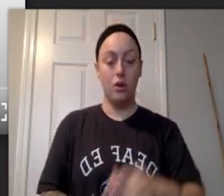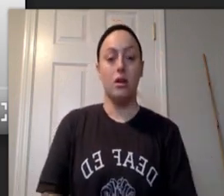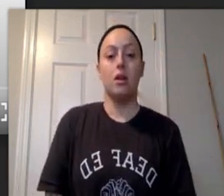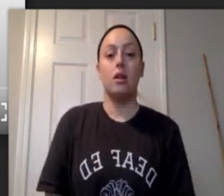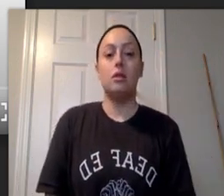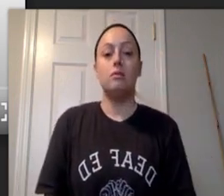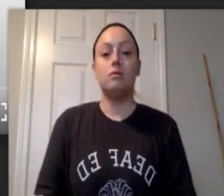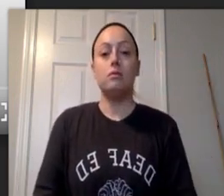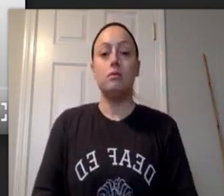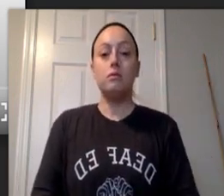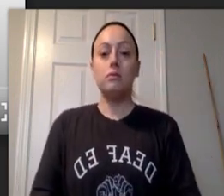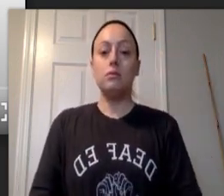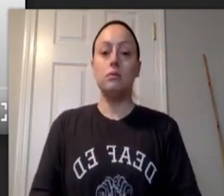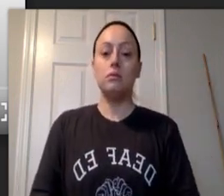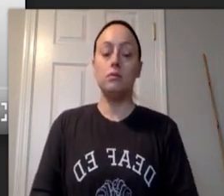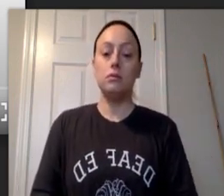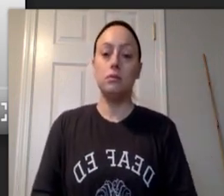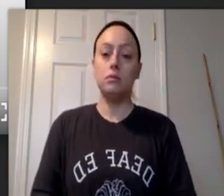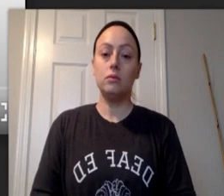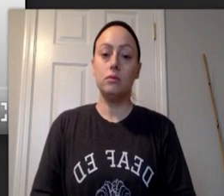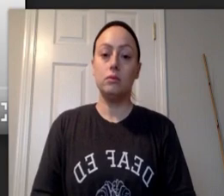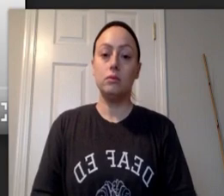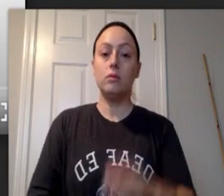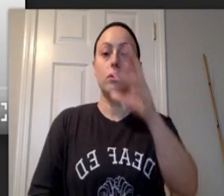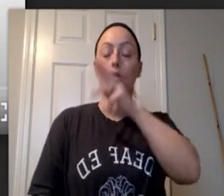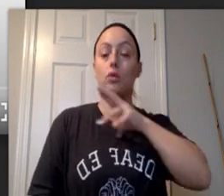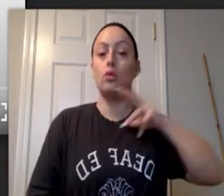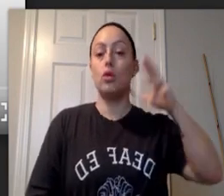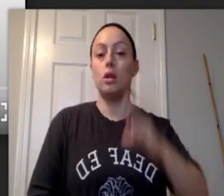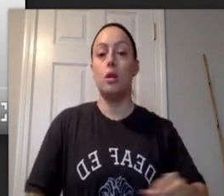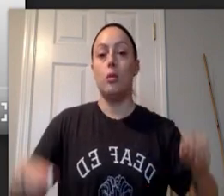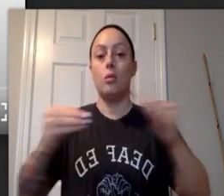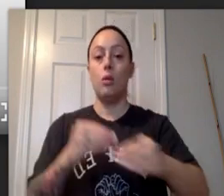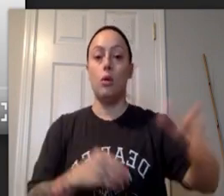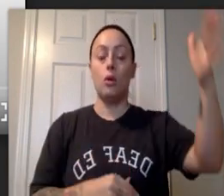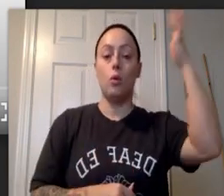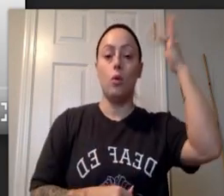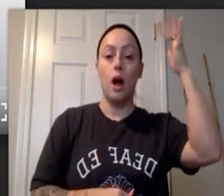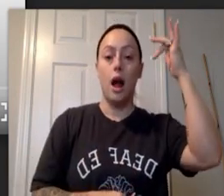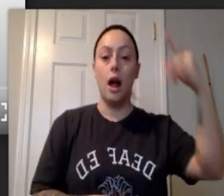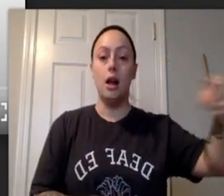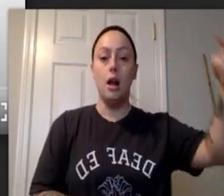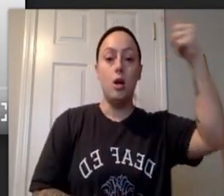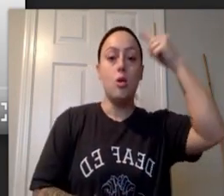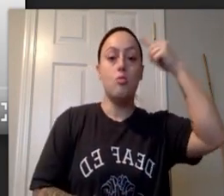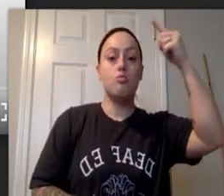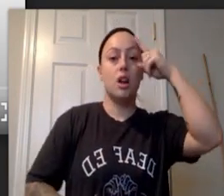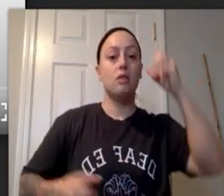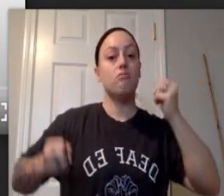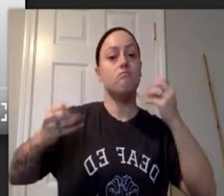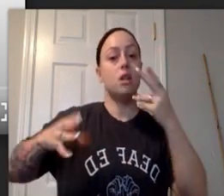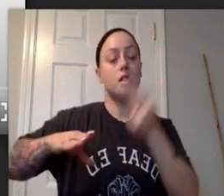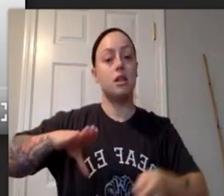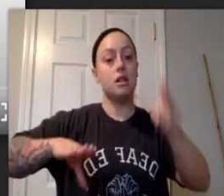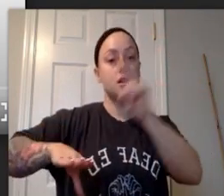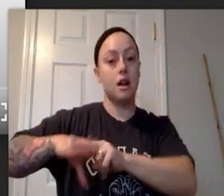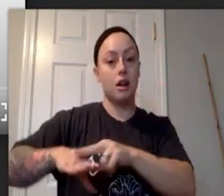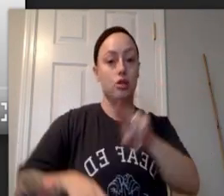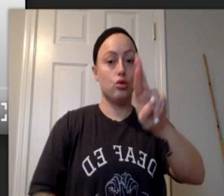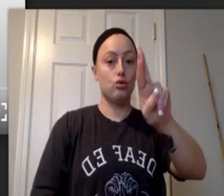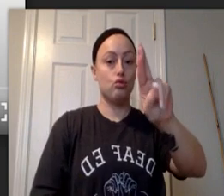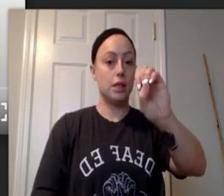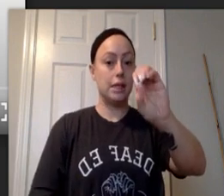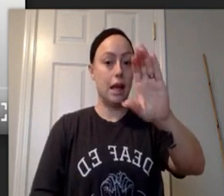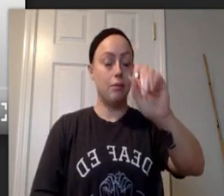And additionally, our risk gets heightened because our brain has natural receptors for opioids, and the more we use